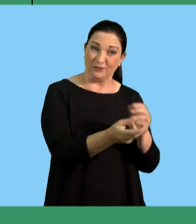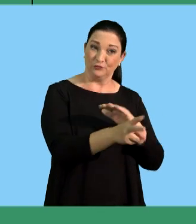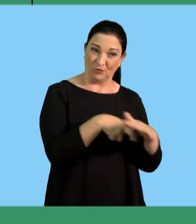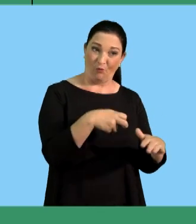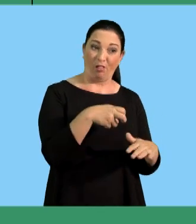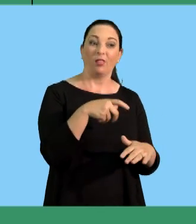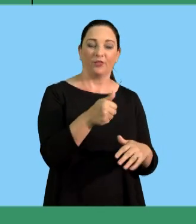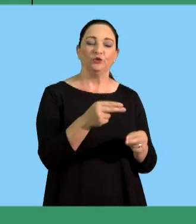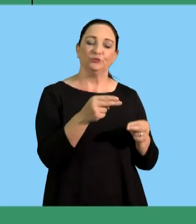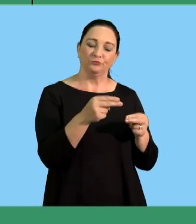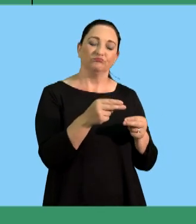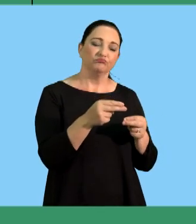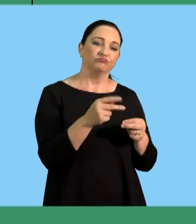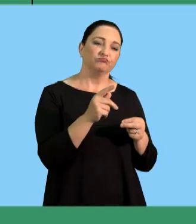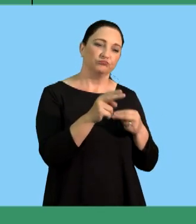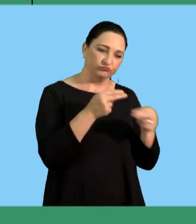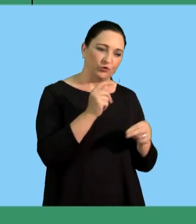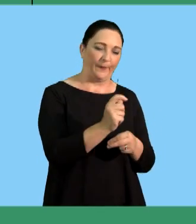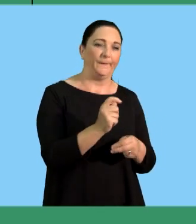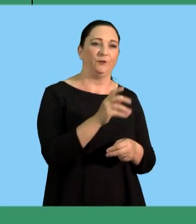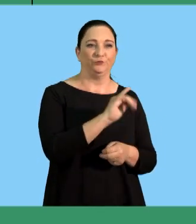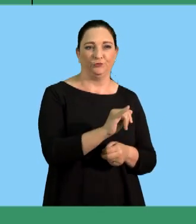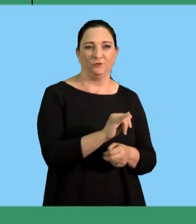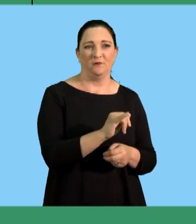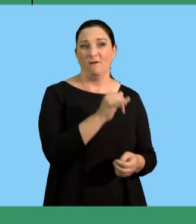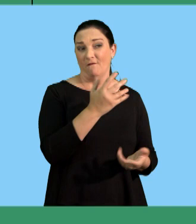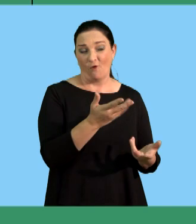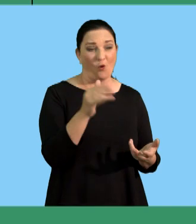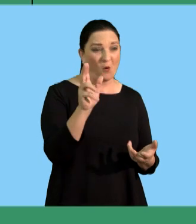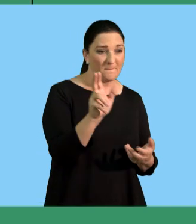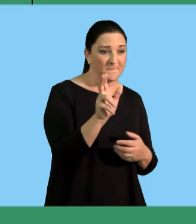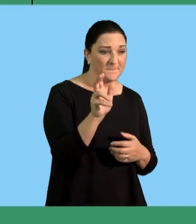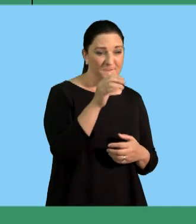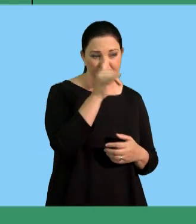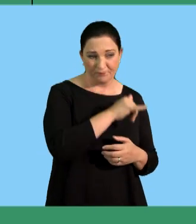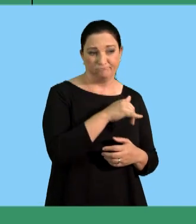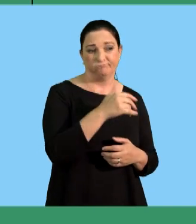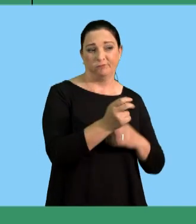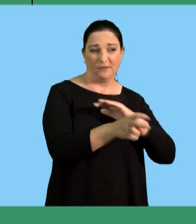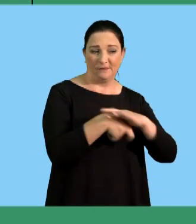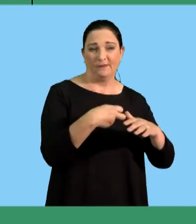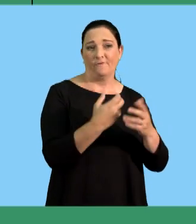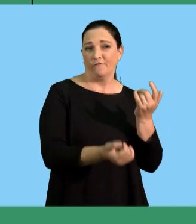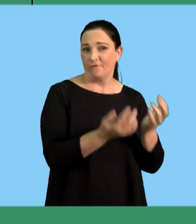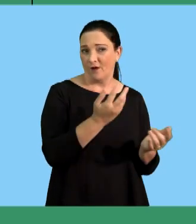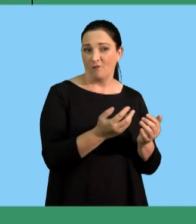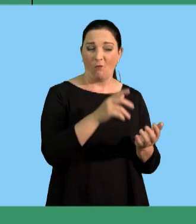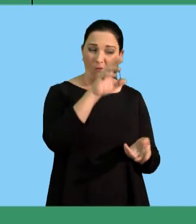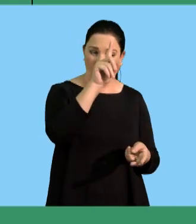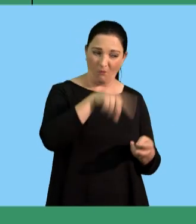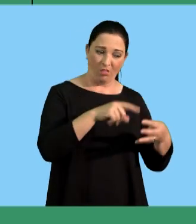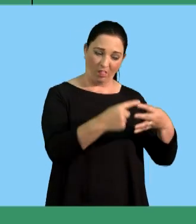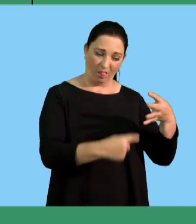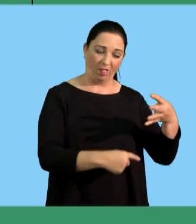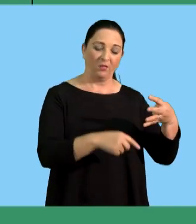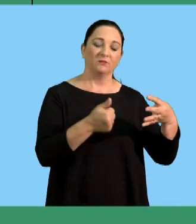we take short-term insurance on theft, and then we also have burglary and fire. So all the short-term insurance have to